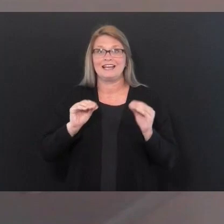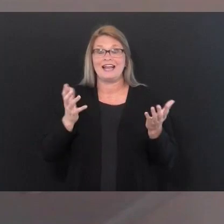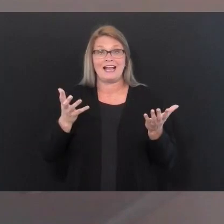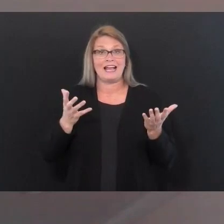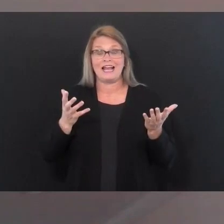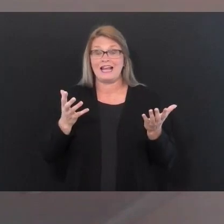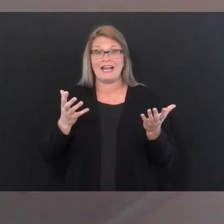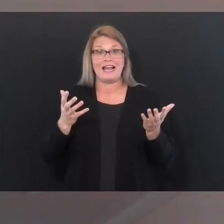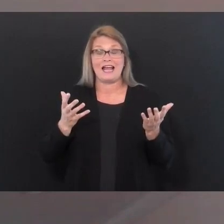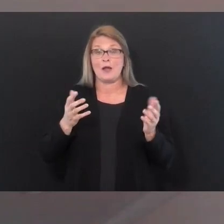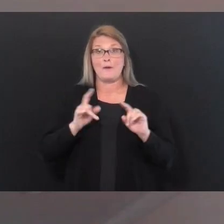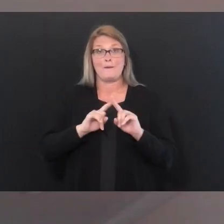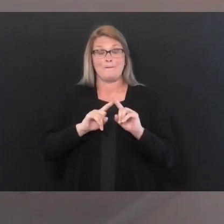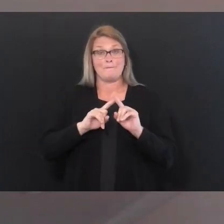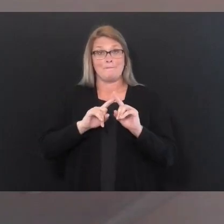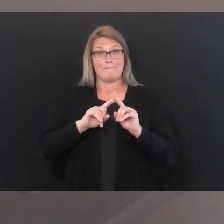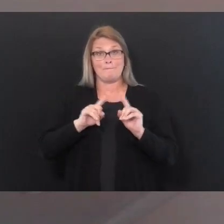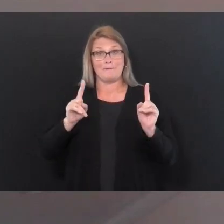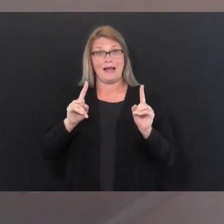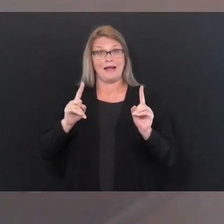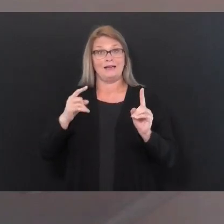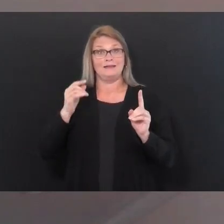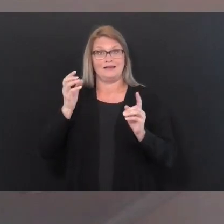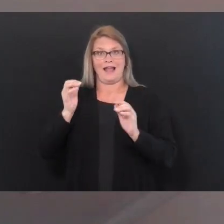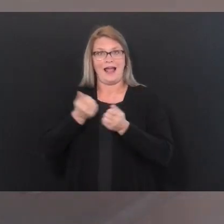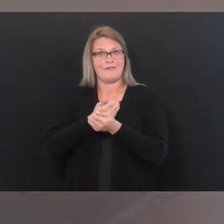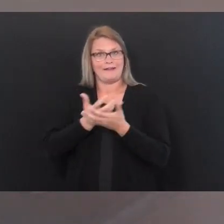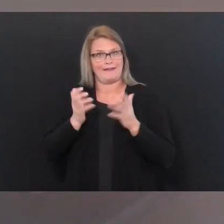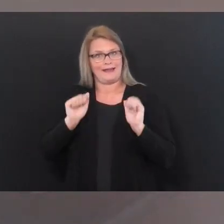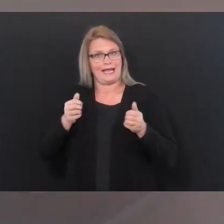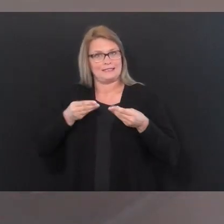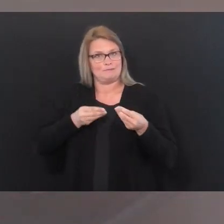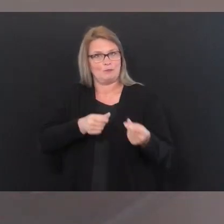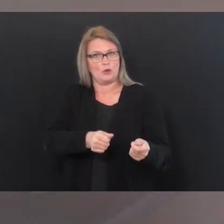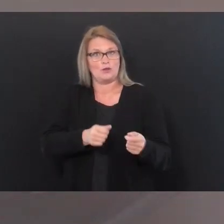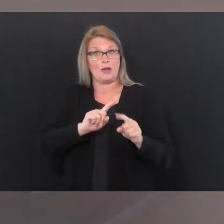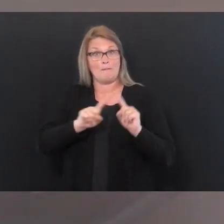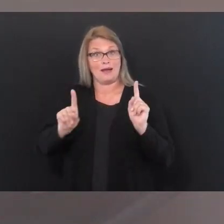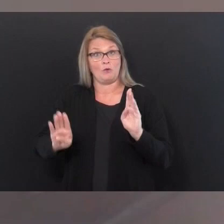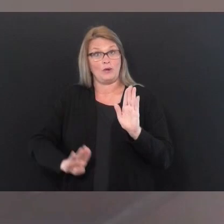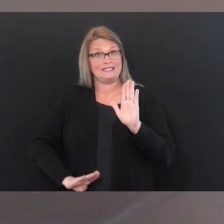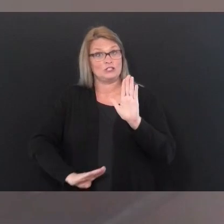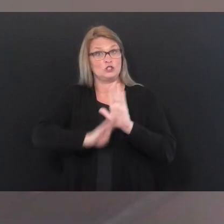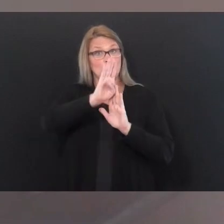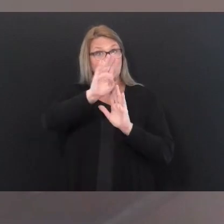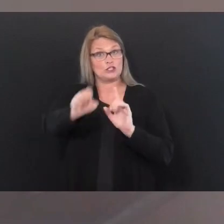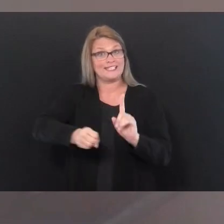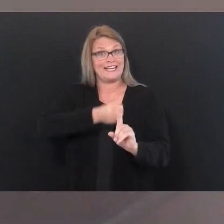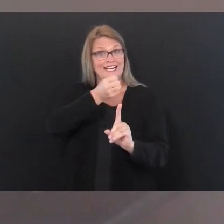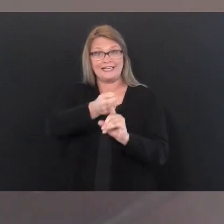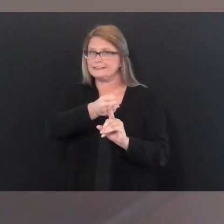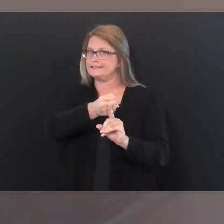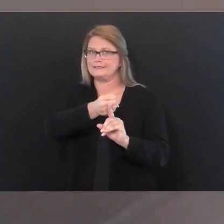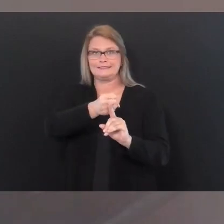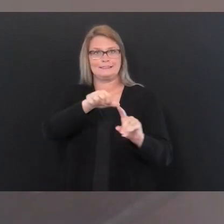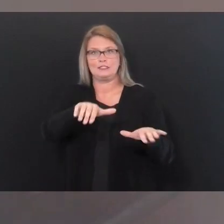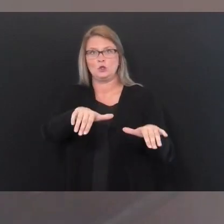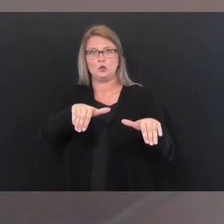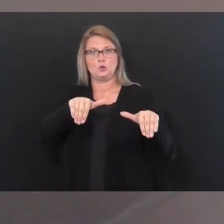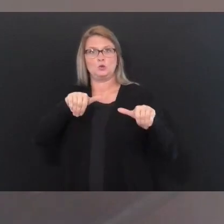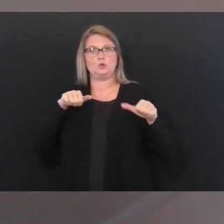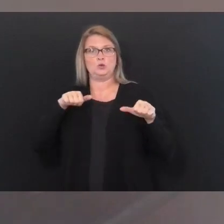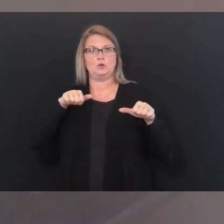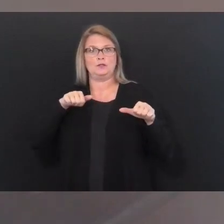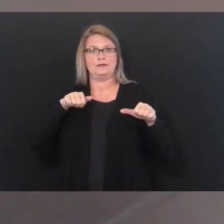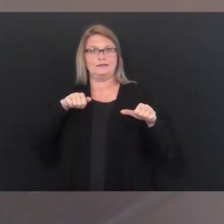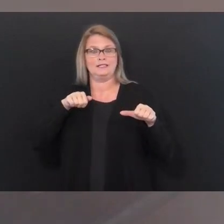and availability, and traffic flows smoothly. When you see surge happen, though, all of a sudden you're really threatening your